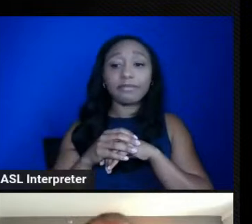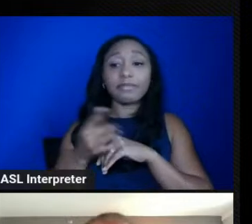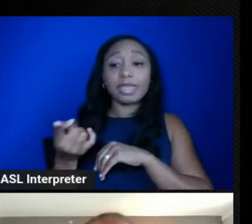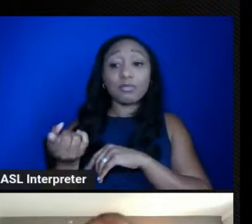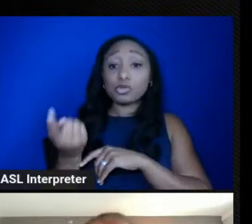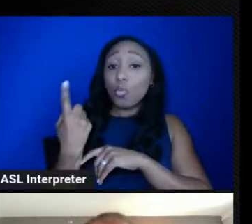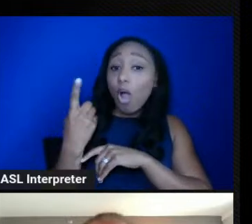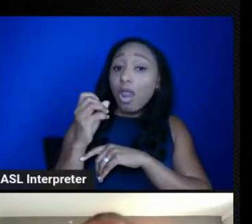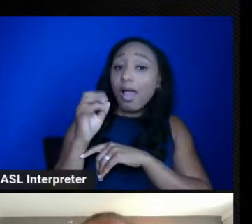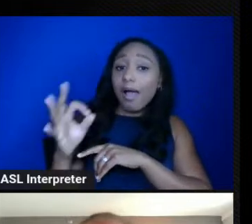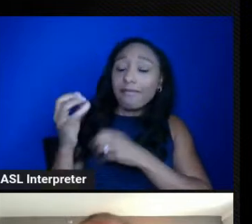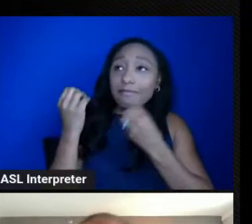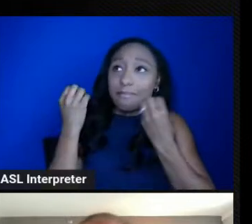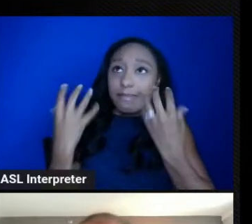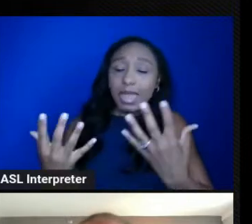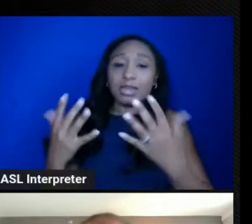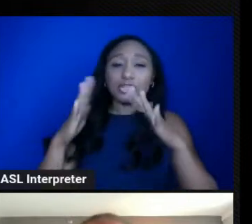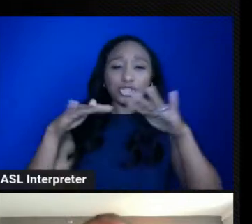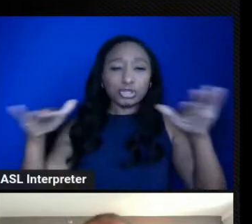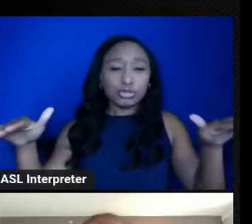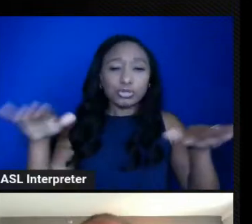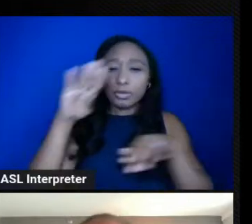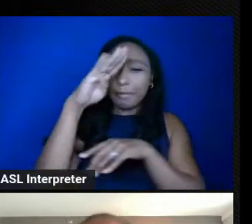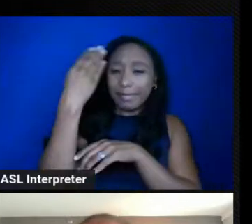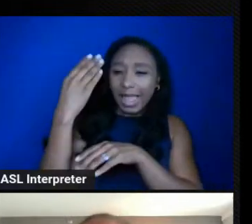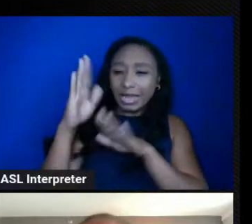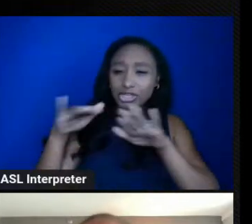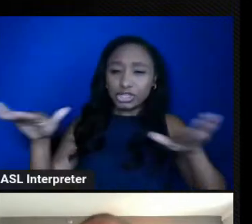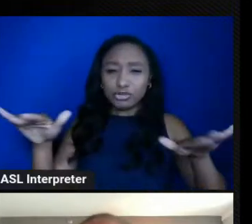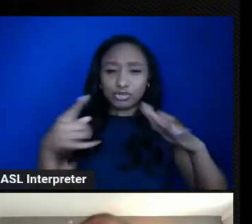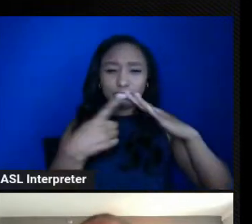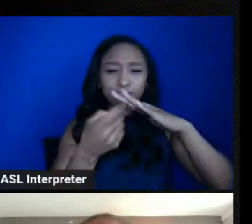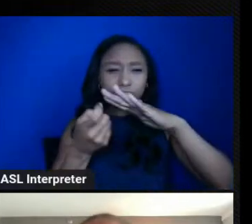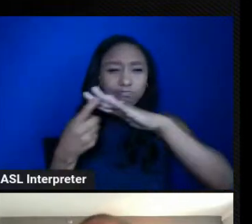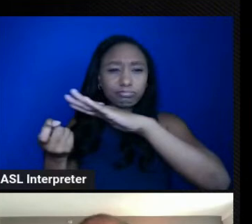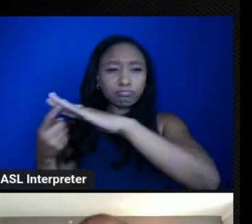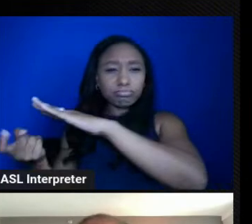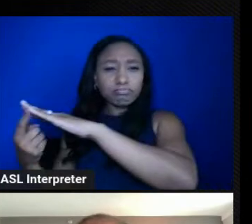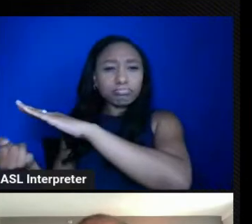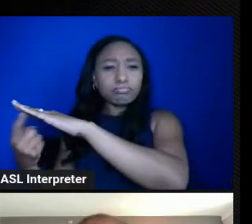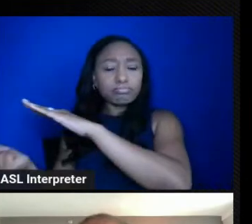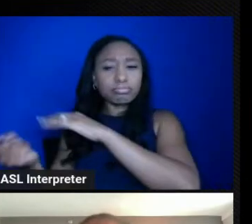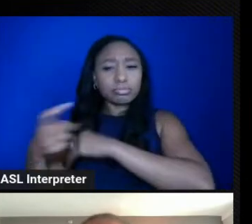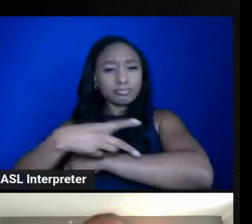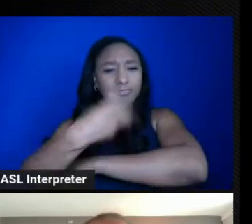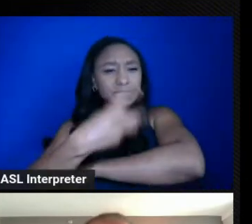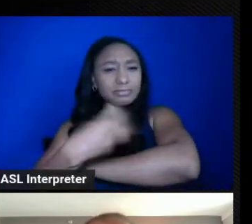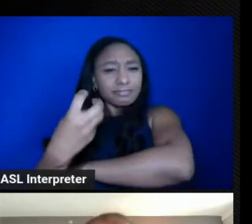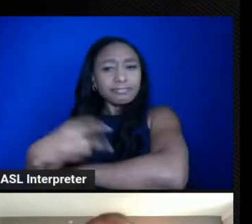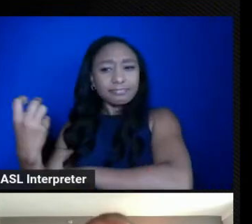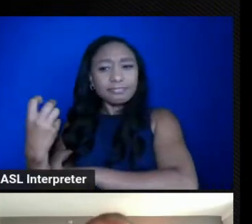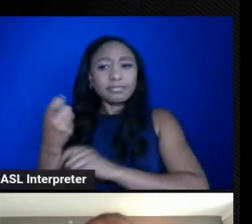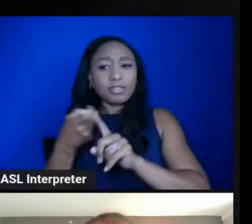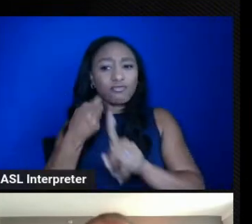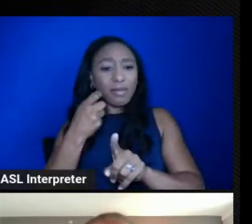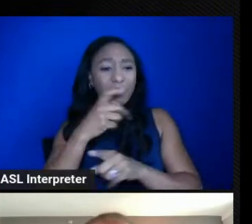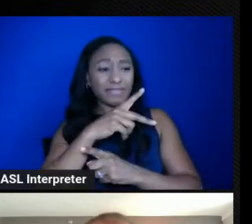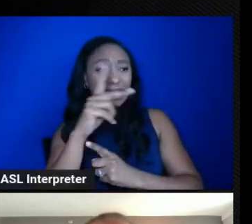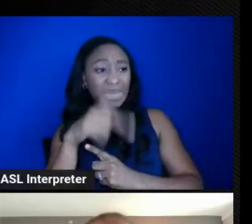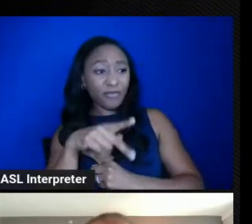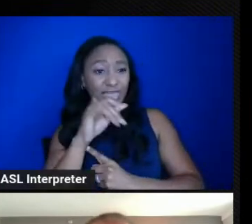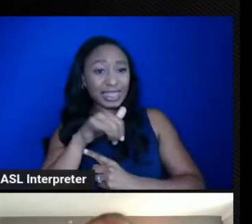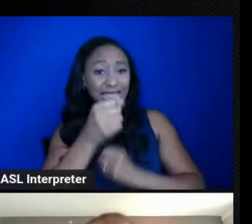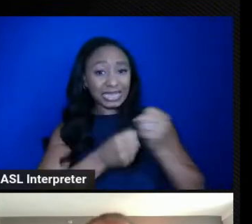African-American children to vanish in very similar circumstances from Philadelphia that single year